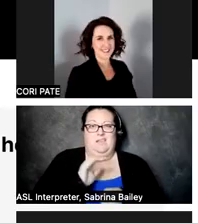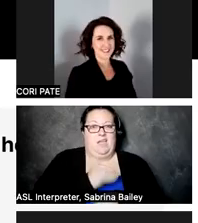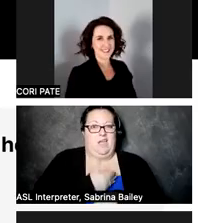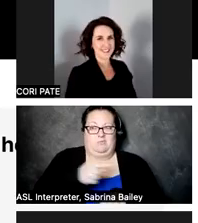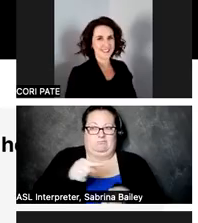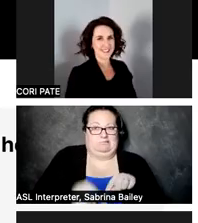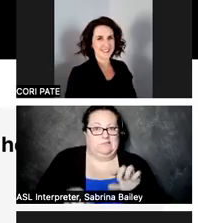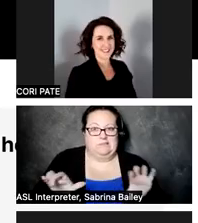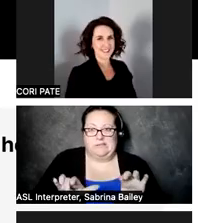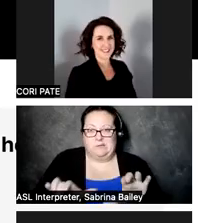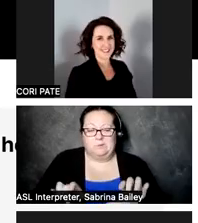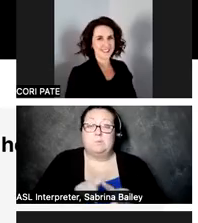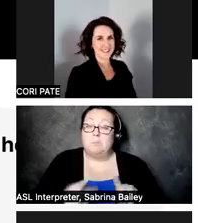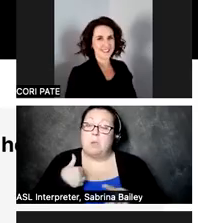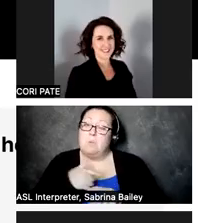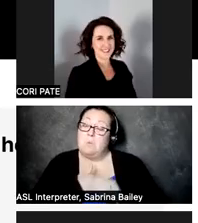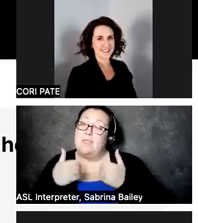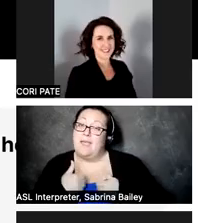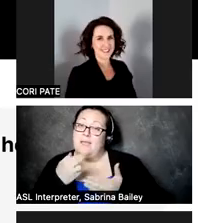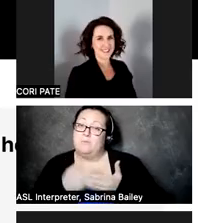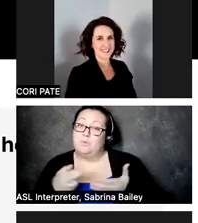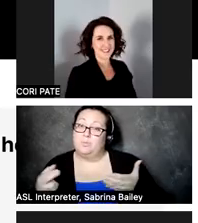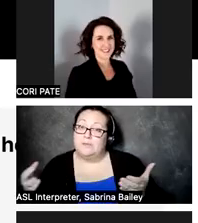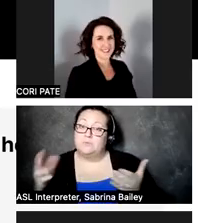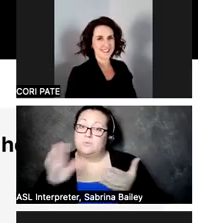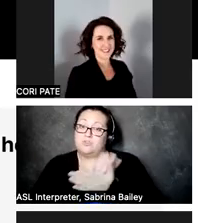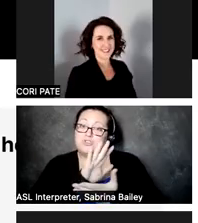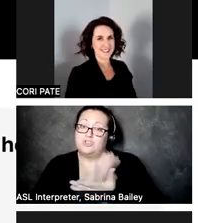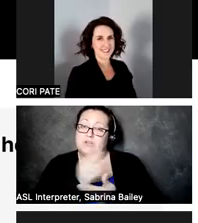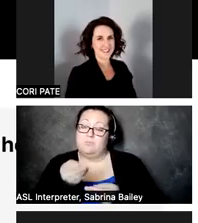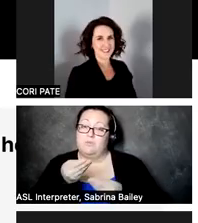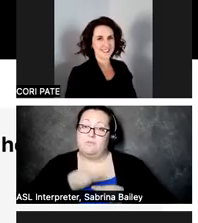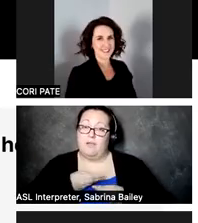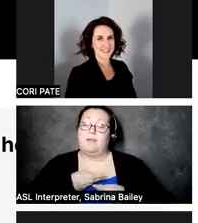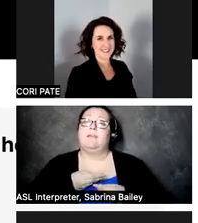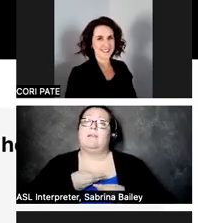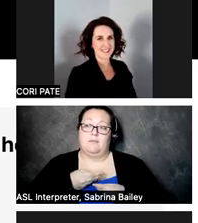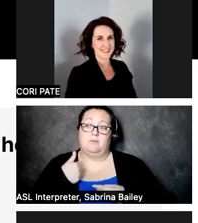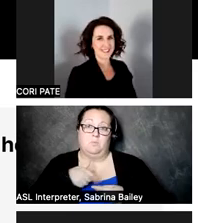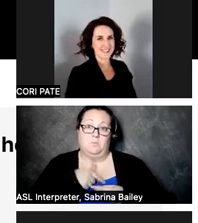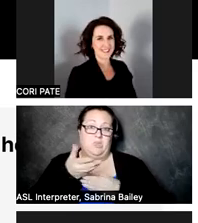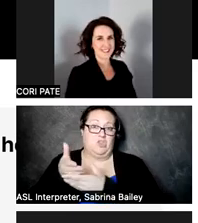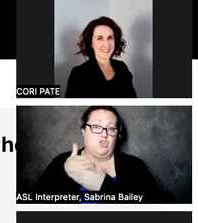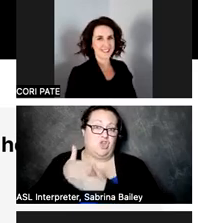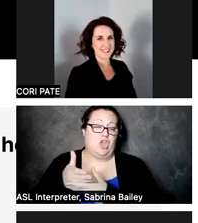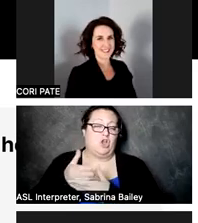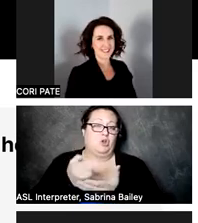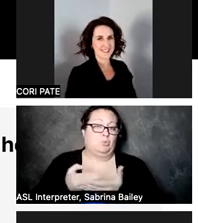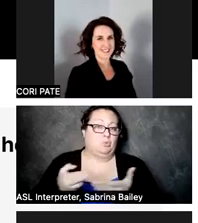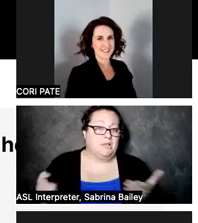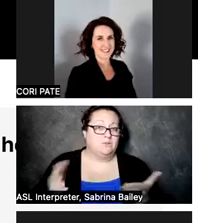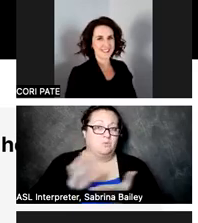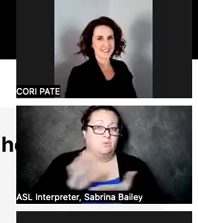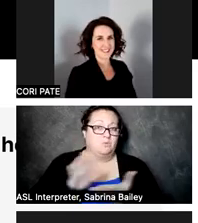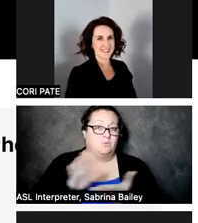do. But we also have a resource sheet that was given to us or provided to us. We give out resource sheets